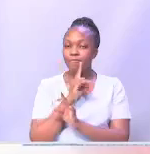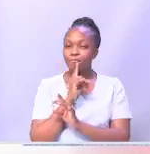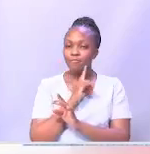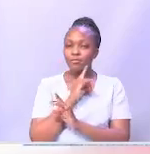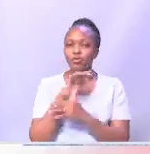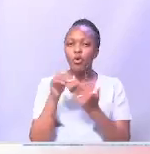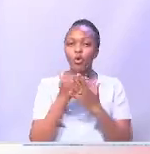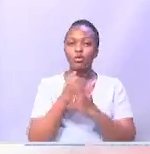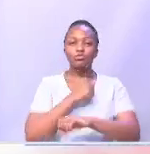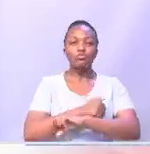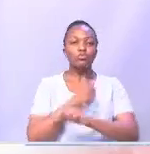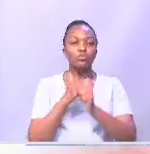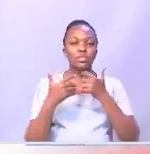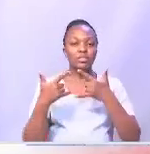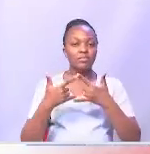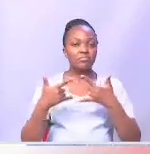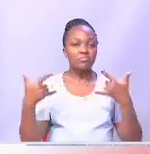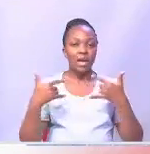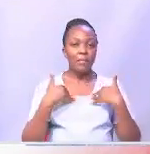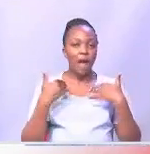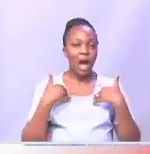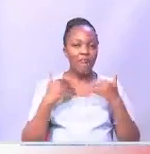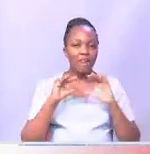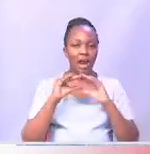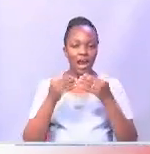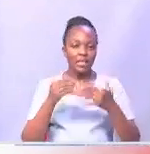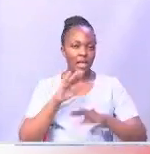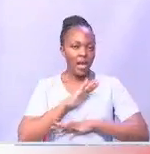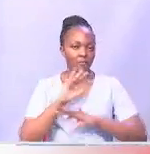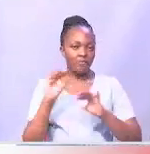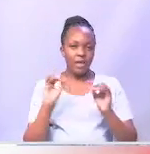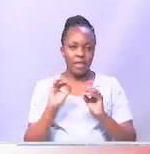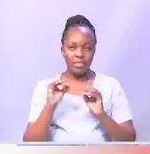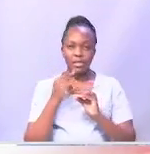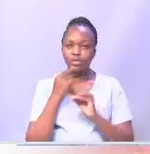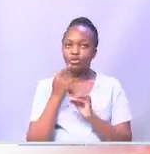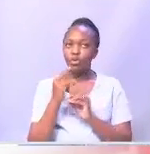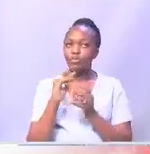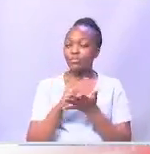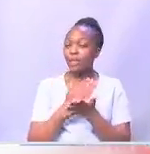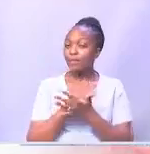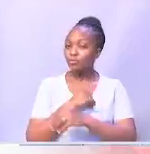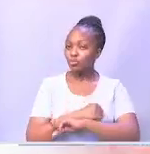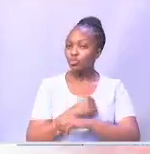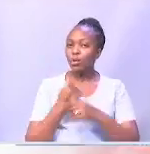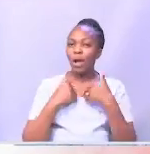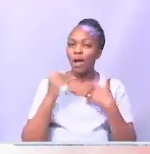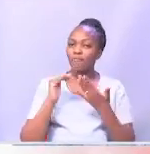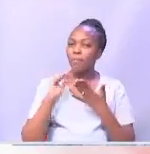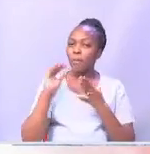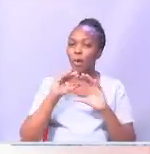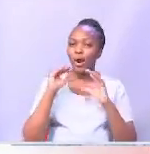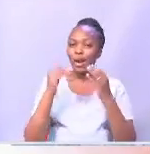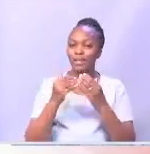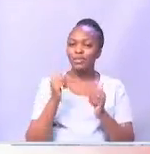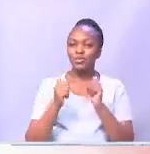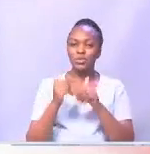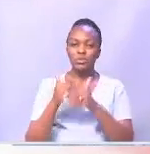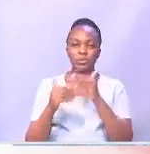where the gap is. There are some schools with excess surplus classrooms that will even be will